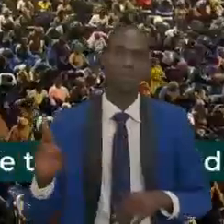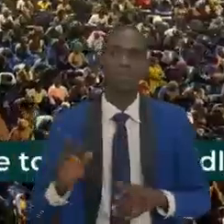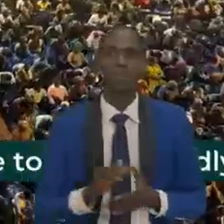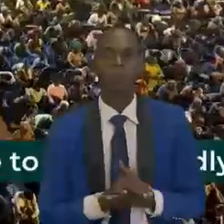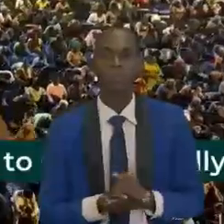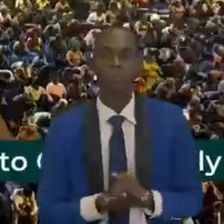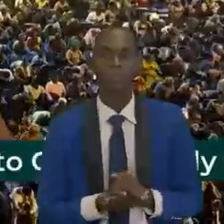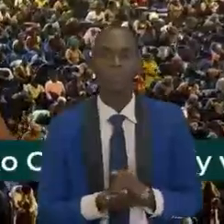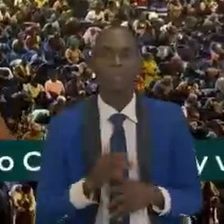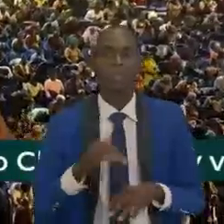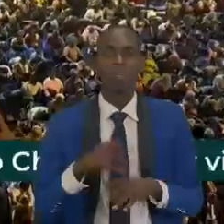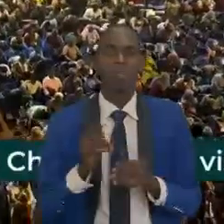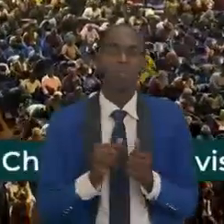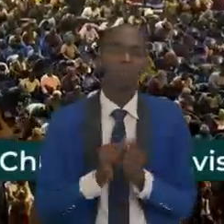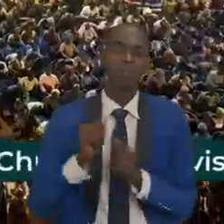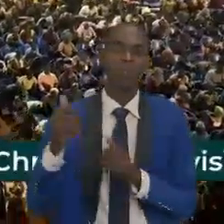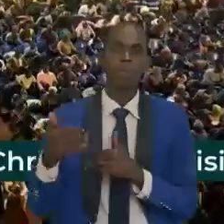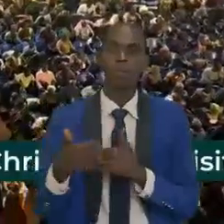Far back.